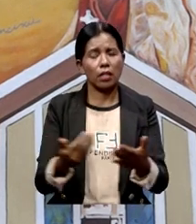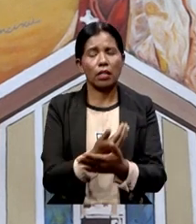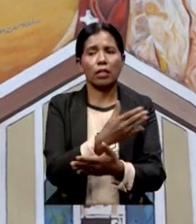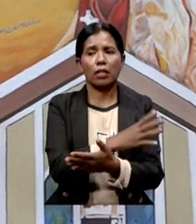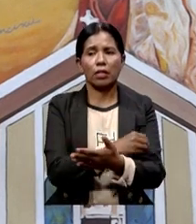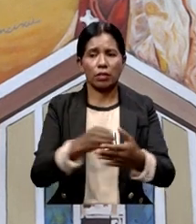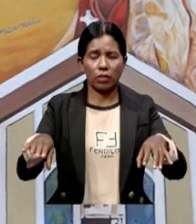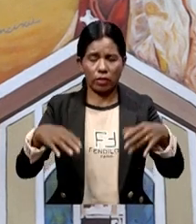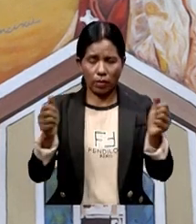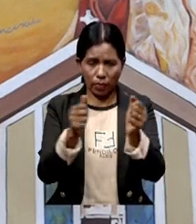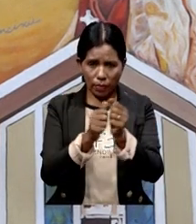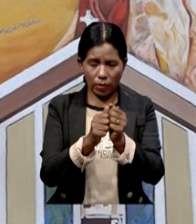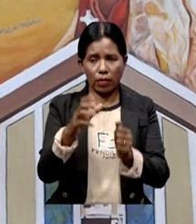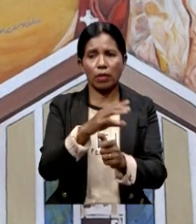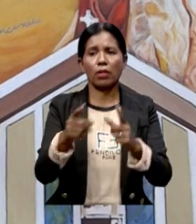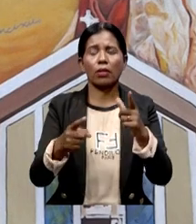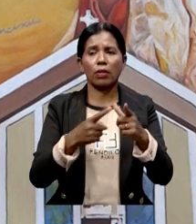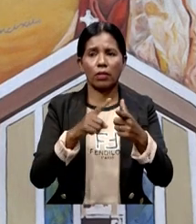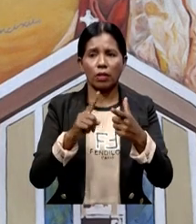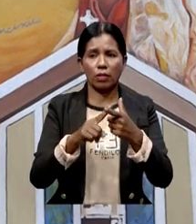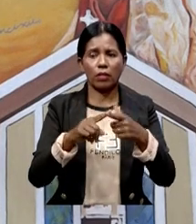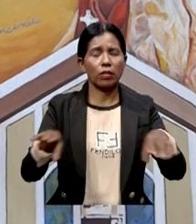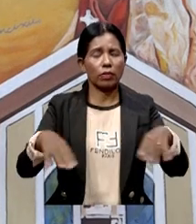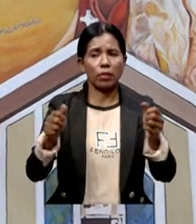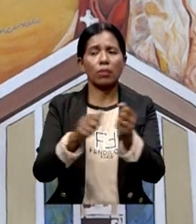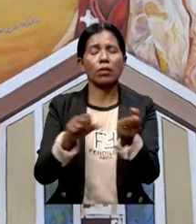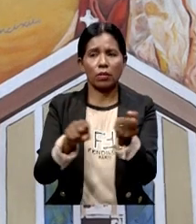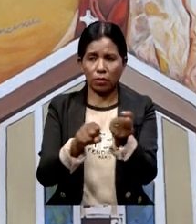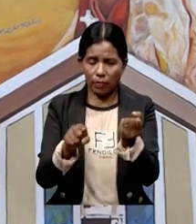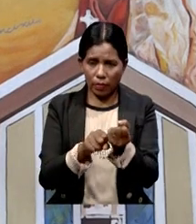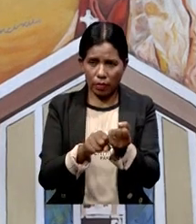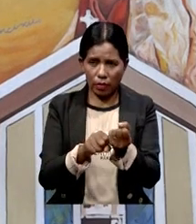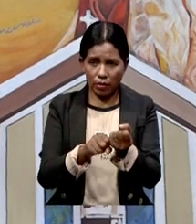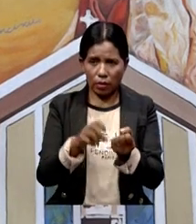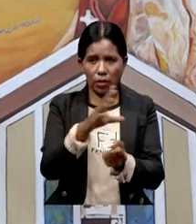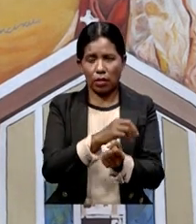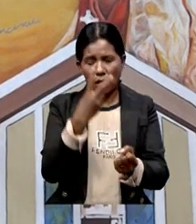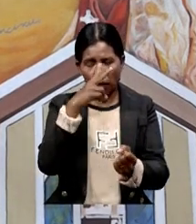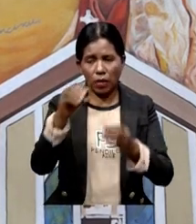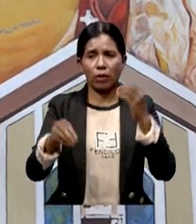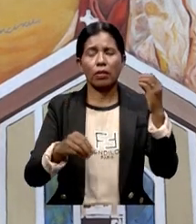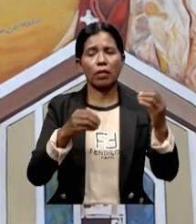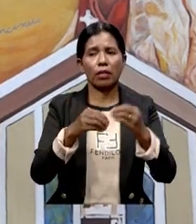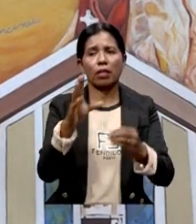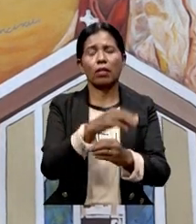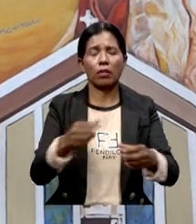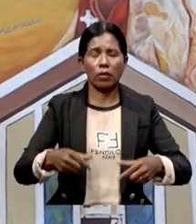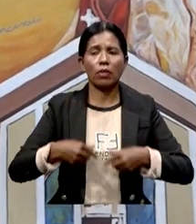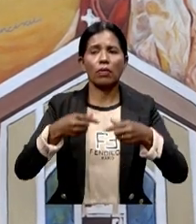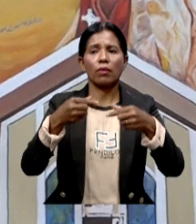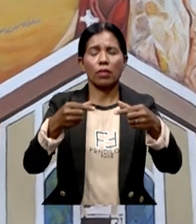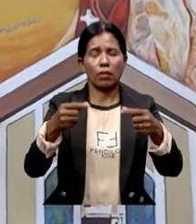starting its new cooperation framework on the work and support is going to be offering and support that is going to be given to